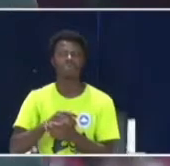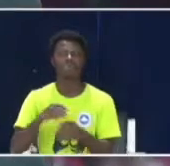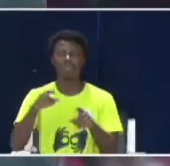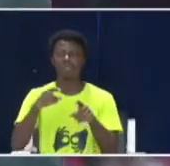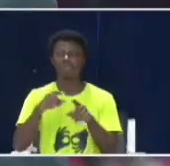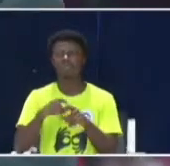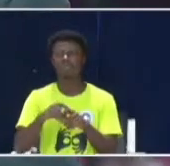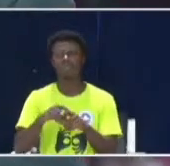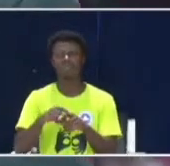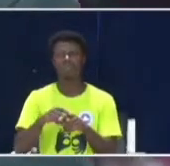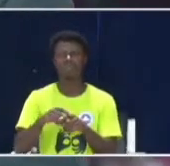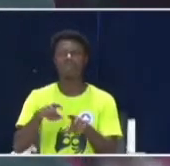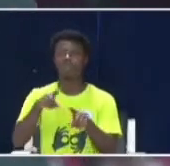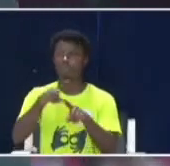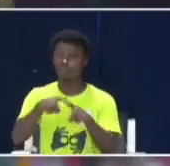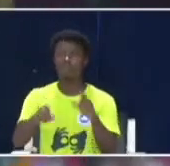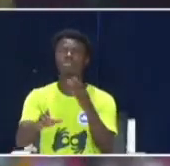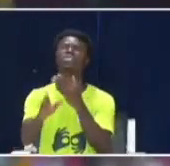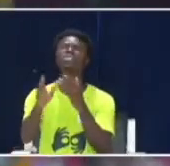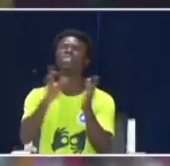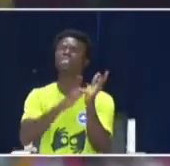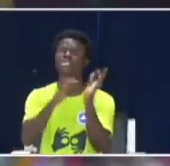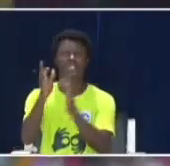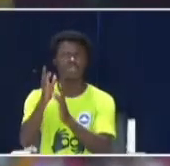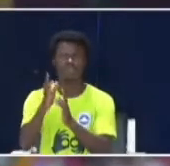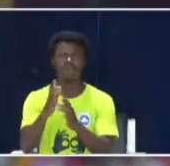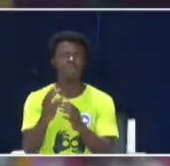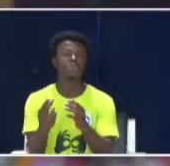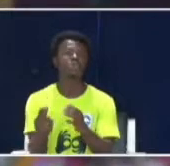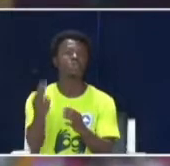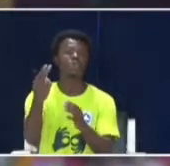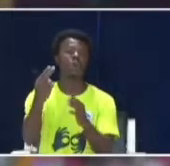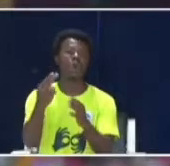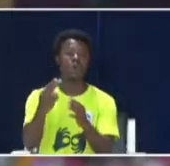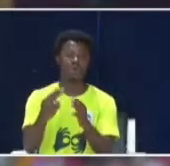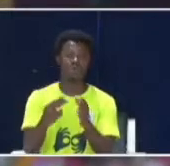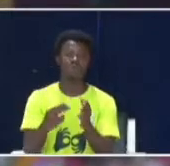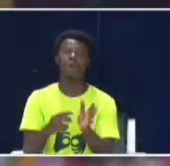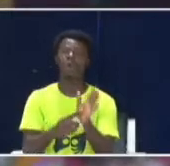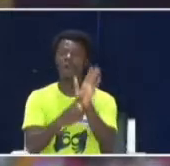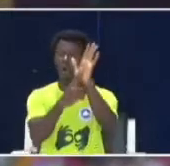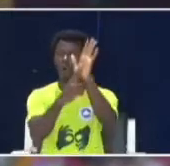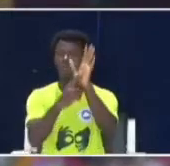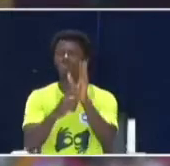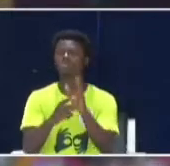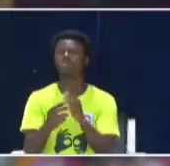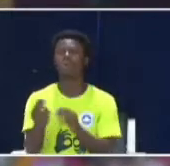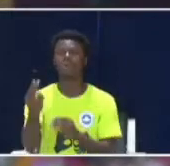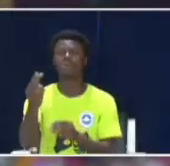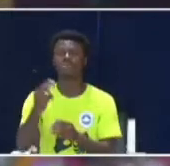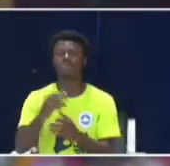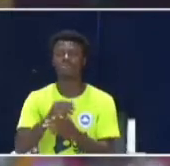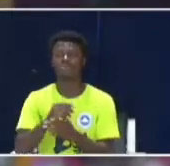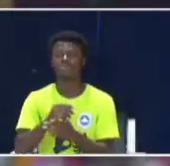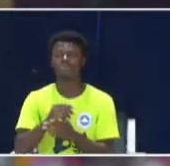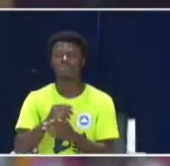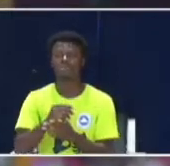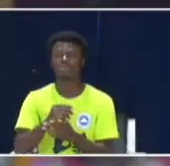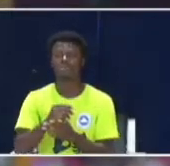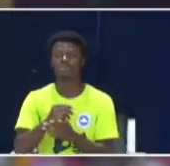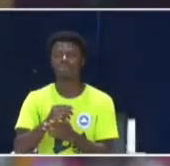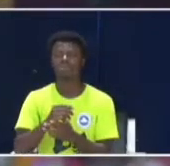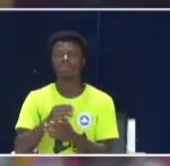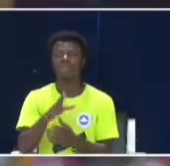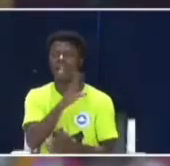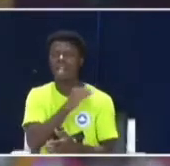Fortunately, Jesus intervened. O Jesu si wa da si oro re lajo na. But